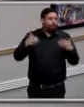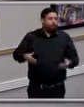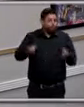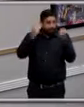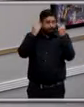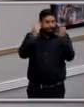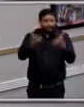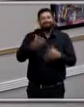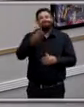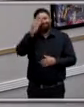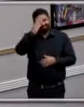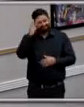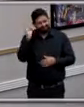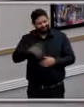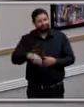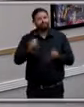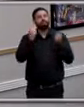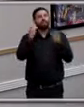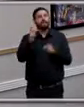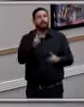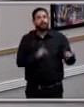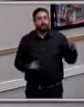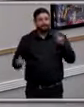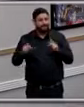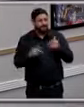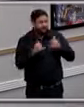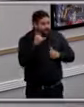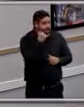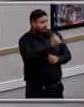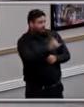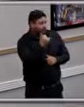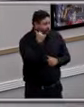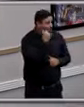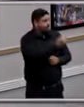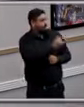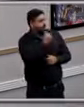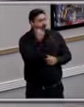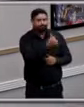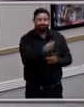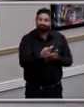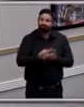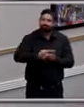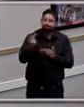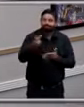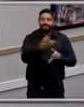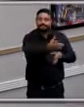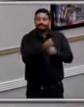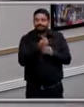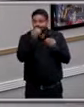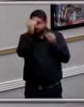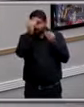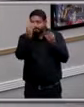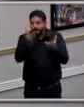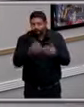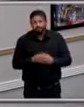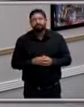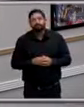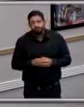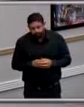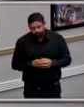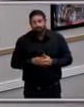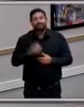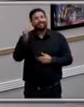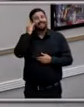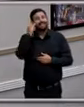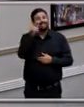that many individuals have reached out to the help desk and have not gotten information yet. So if you would like and are